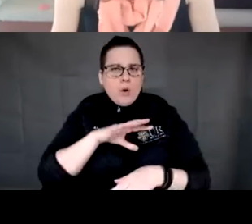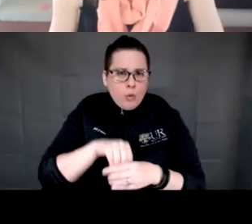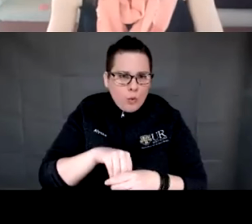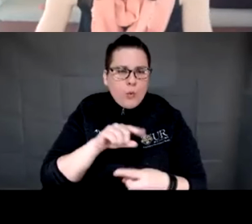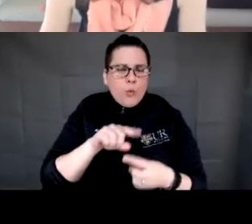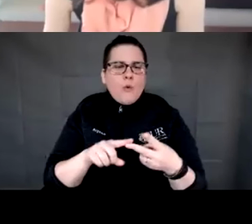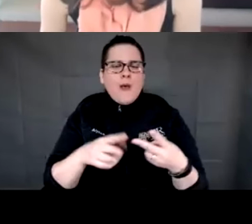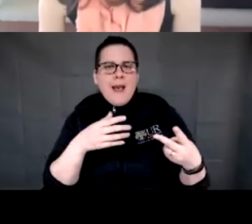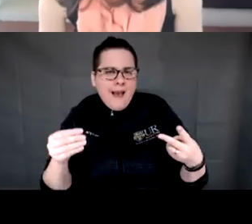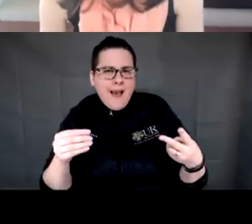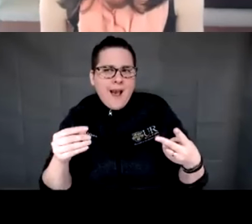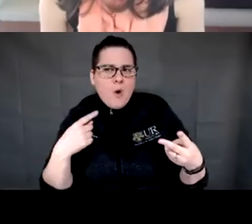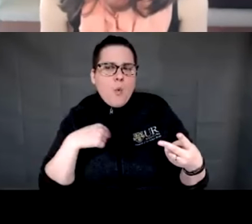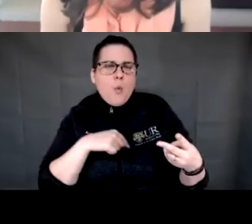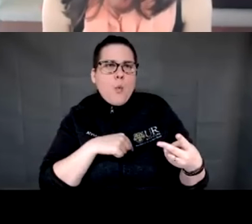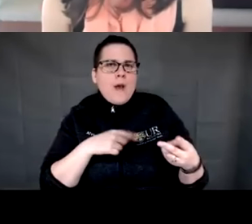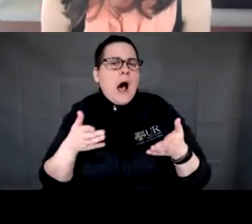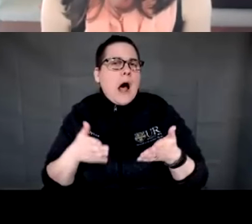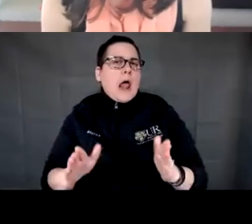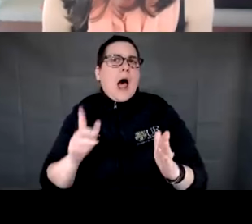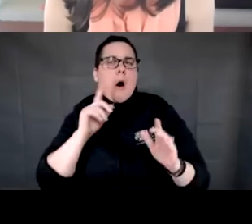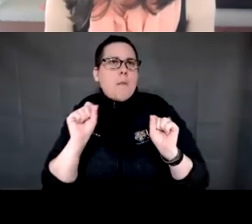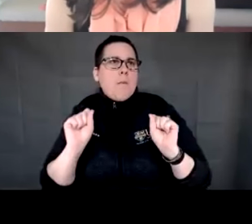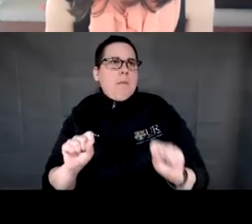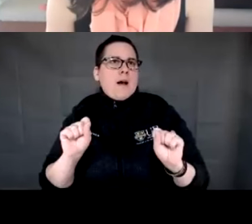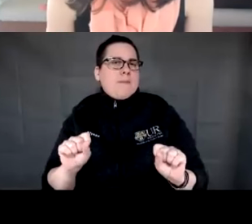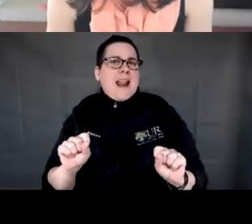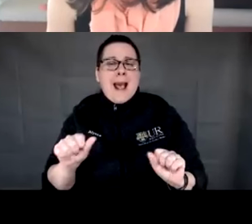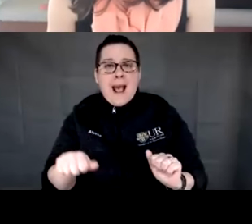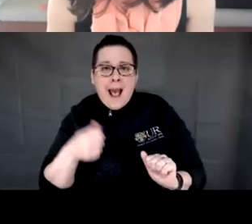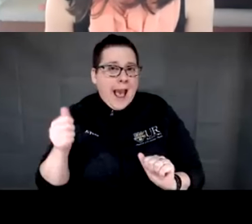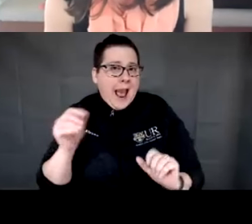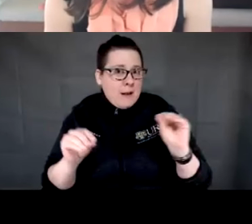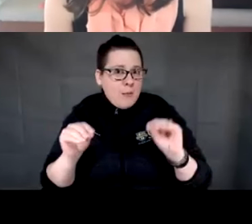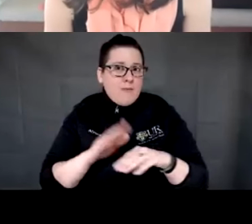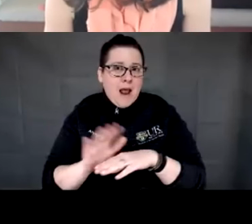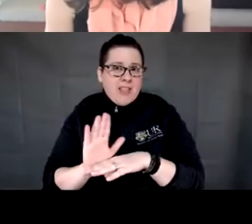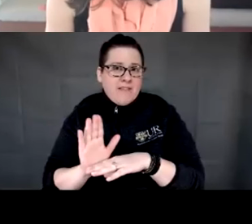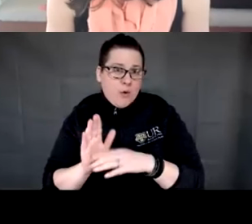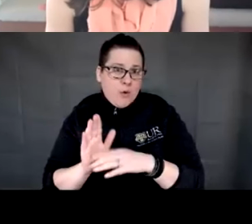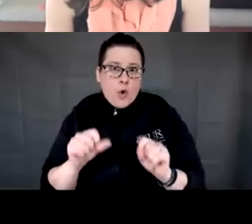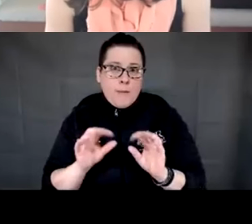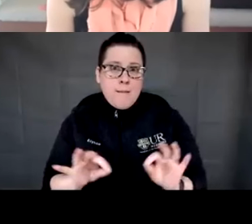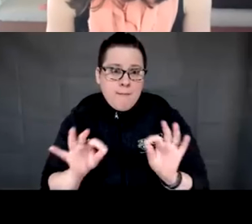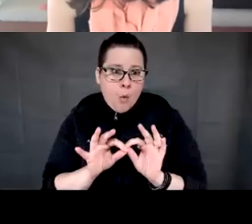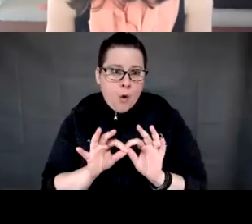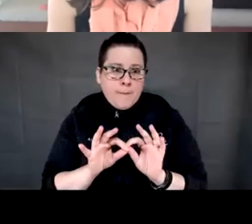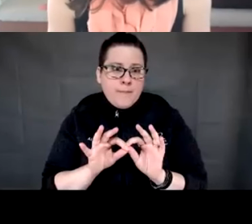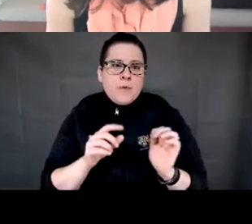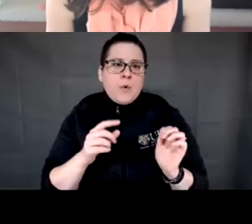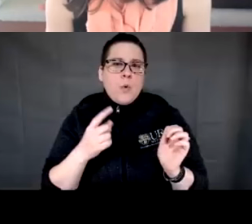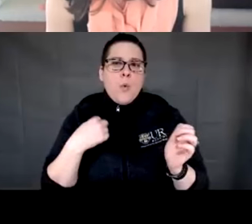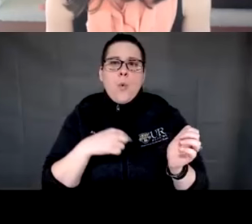the fact that we sort of we allowed for the possibility that any movements in the video might matter, right? We had a very